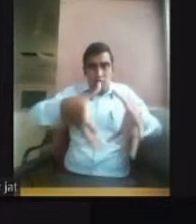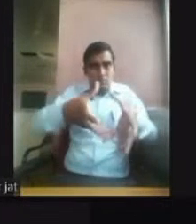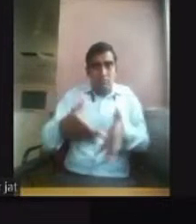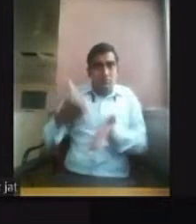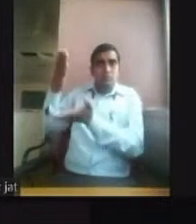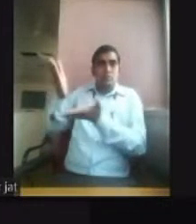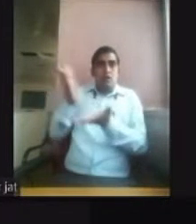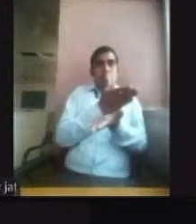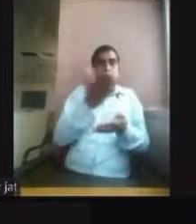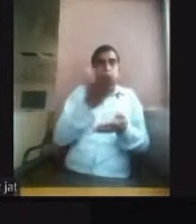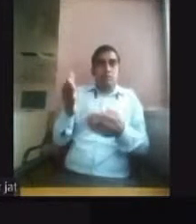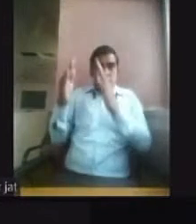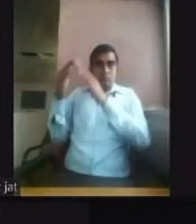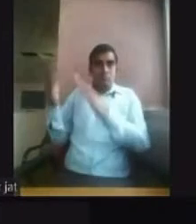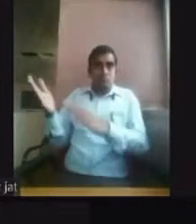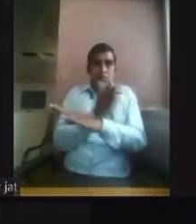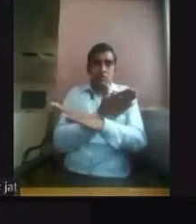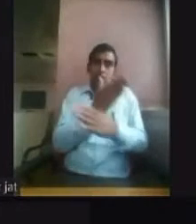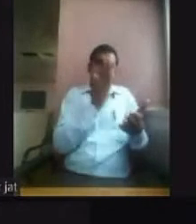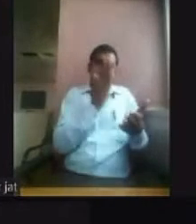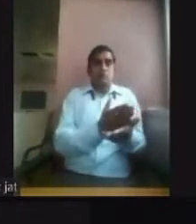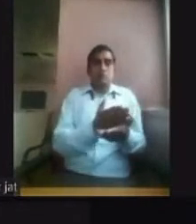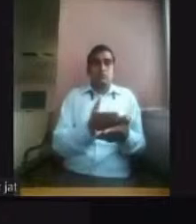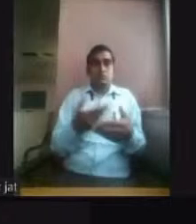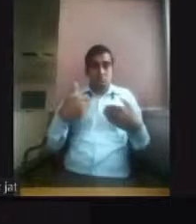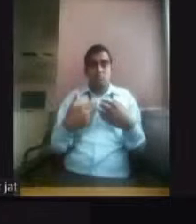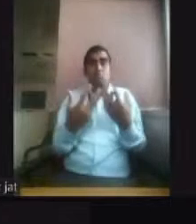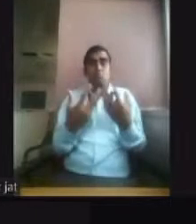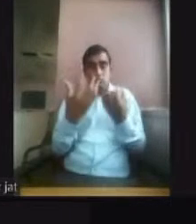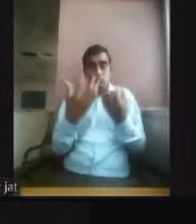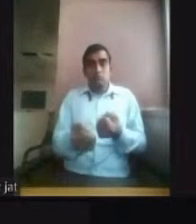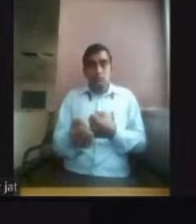there are only certain areas of the neighborhood where this